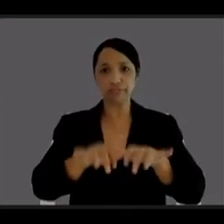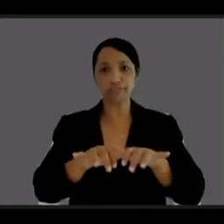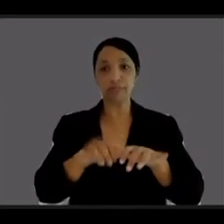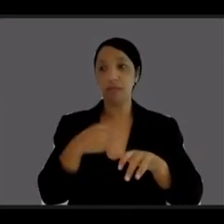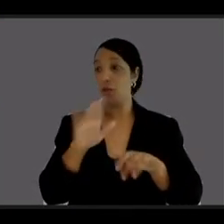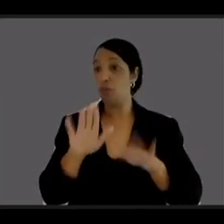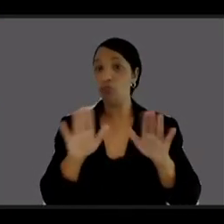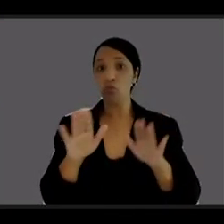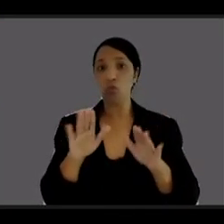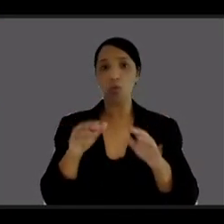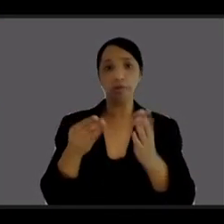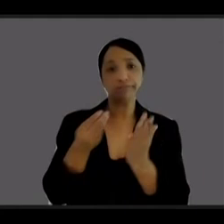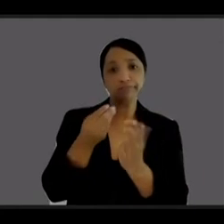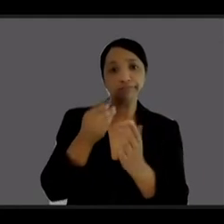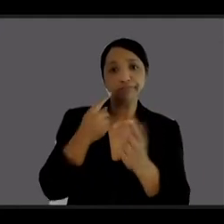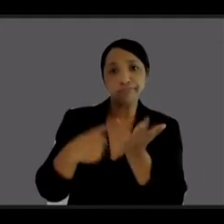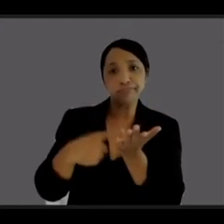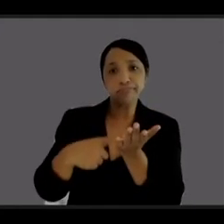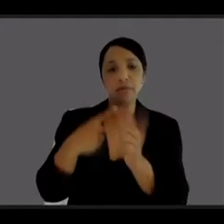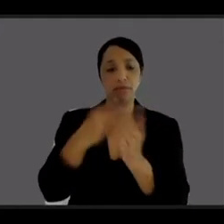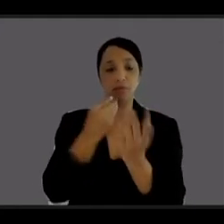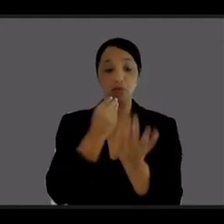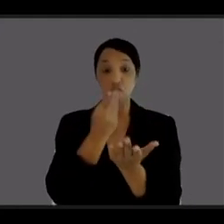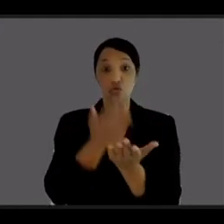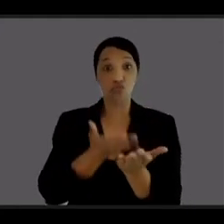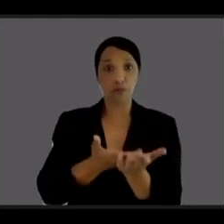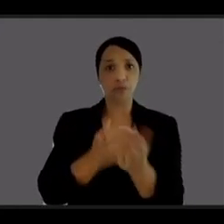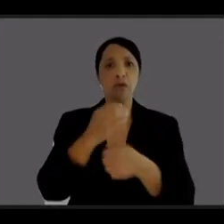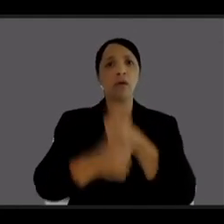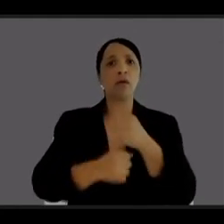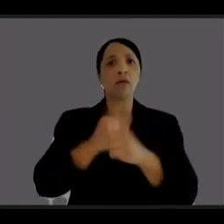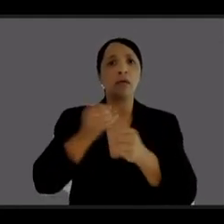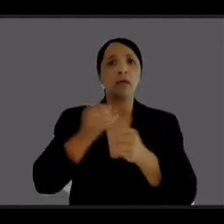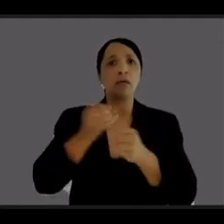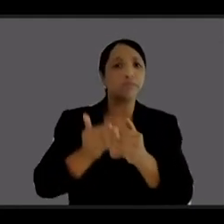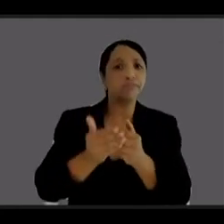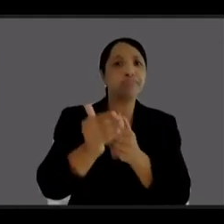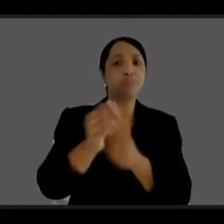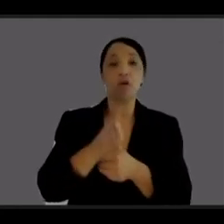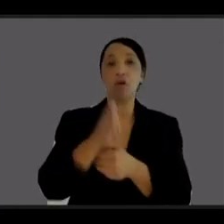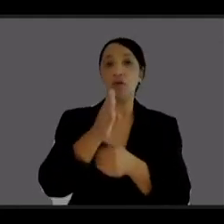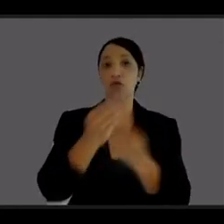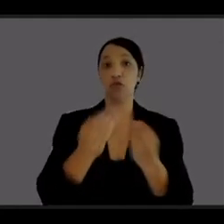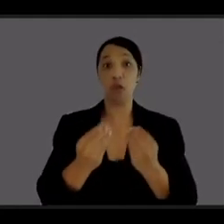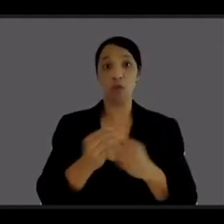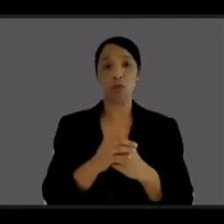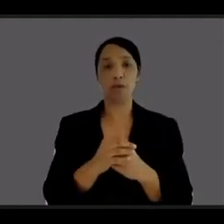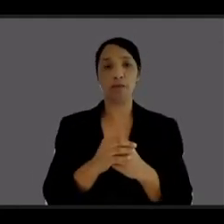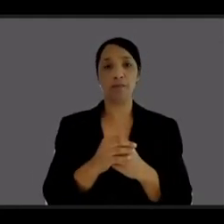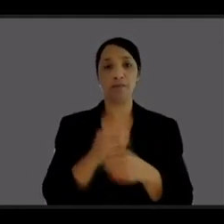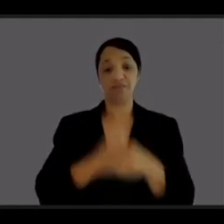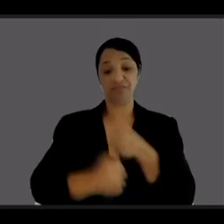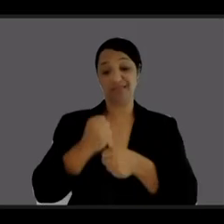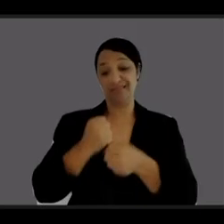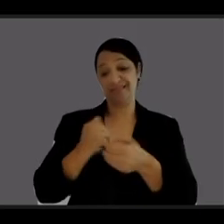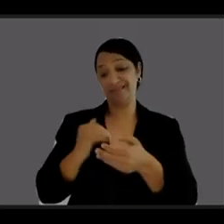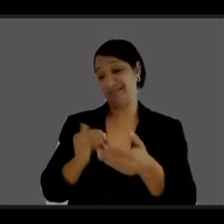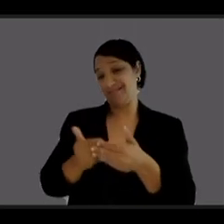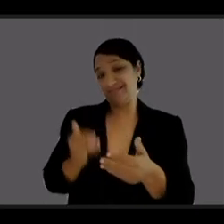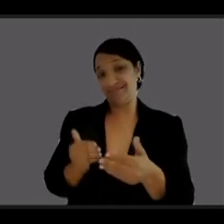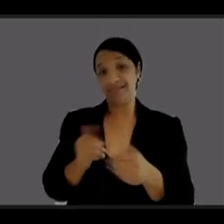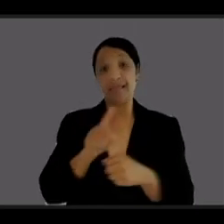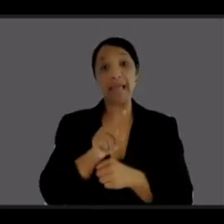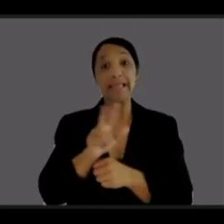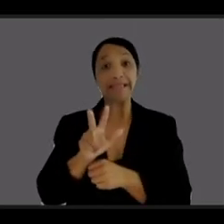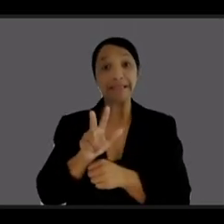recommendations on the way forward. Ladies and gentlemen, 18 years ago, in 2005,